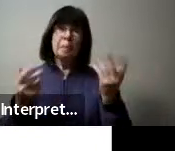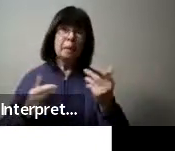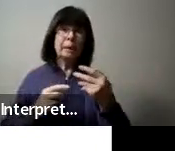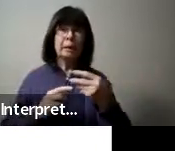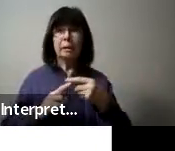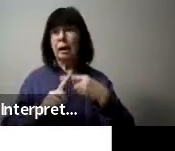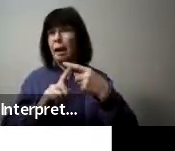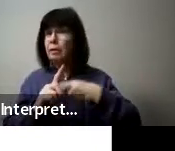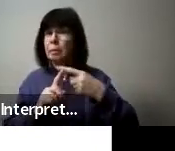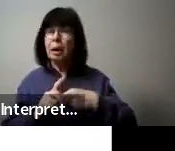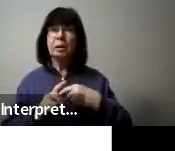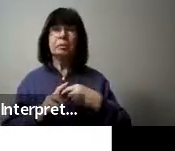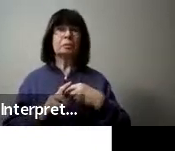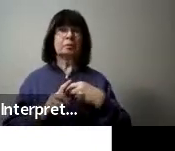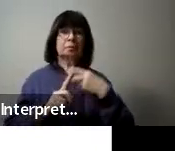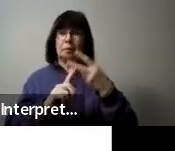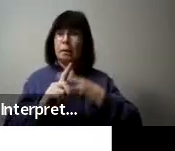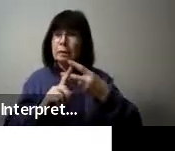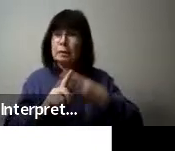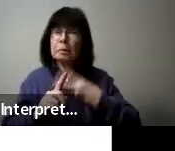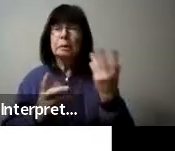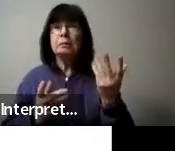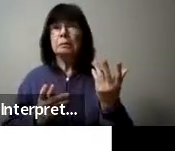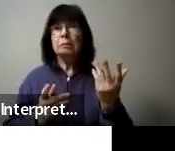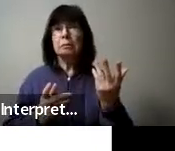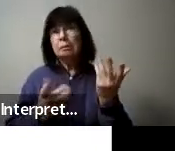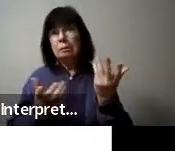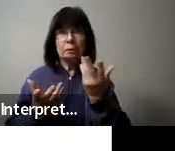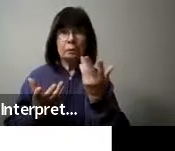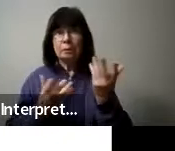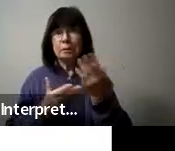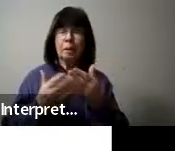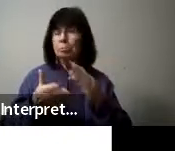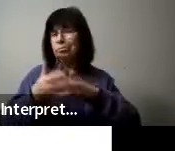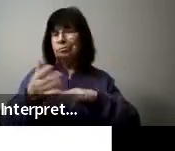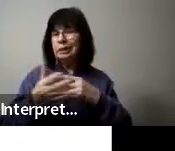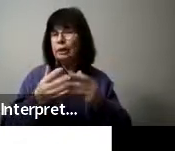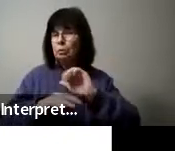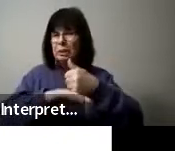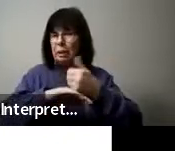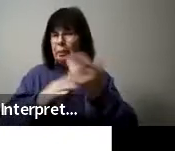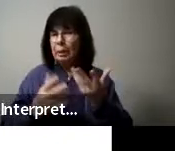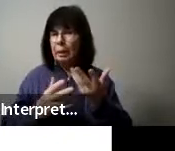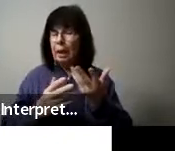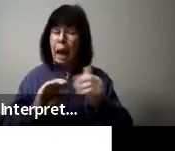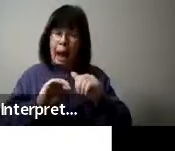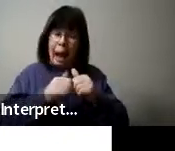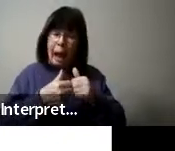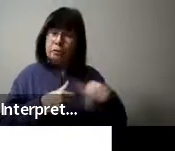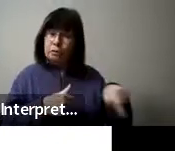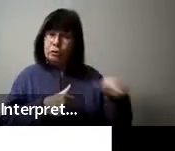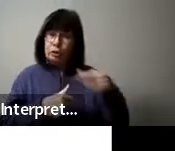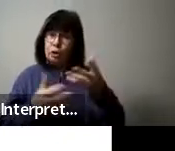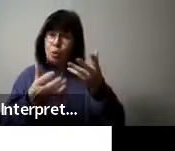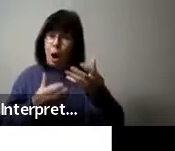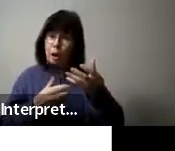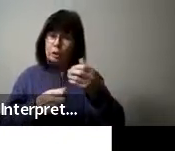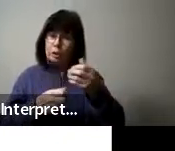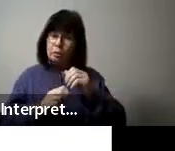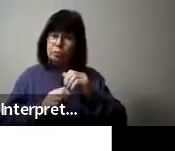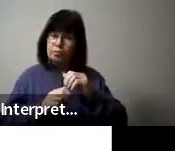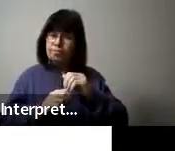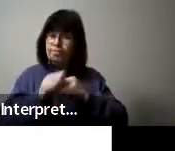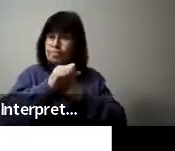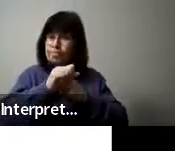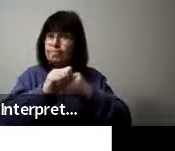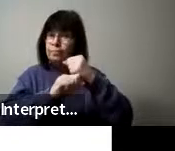or some period, you know, some schedule, how would you like the meeting to be structured? What are the more